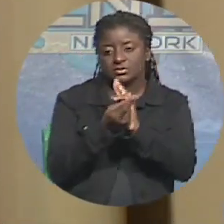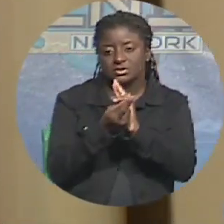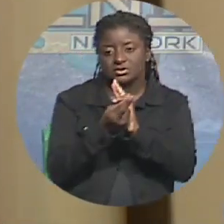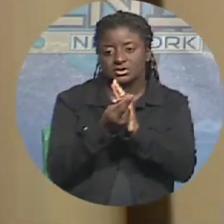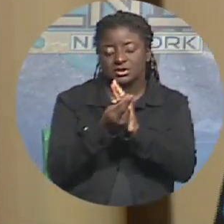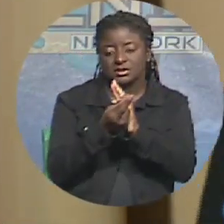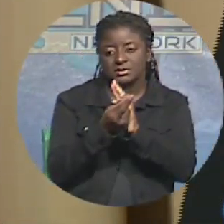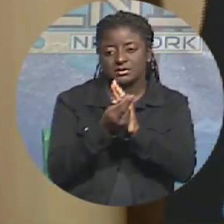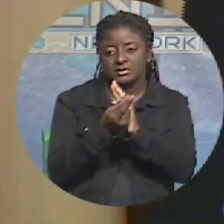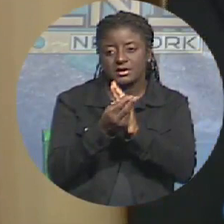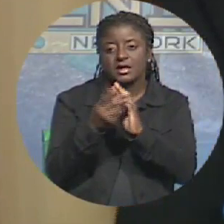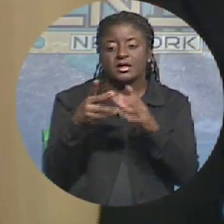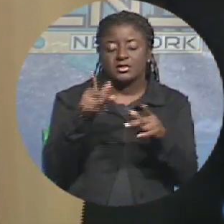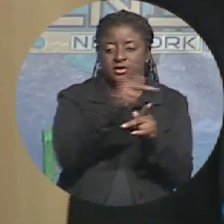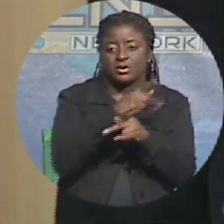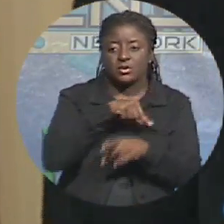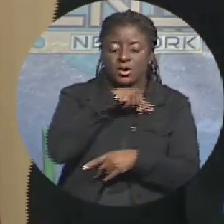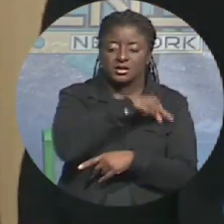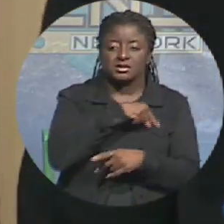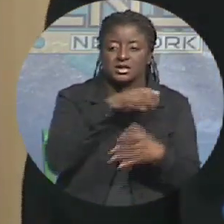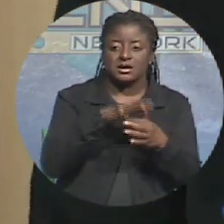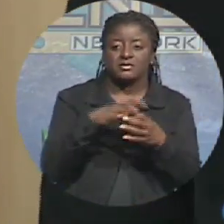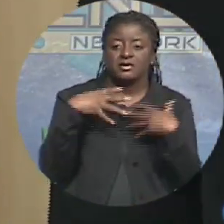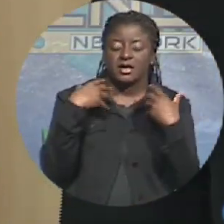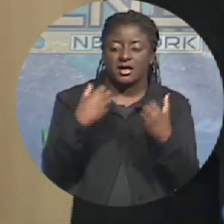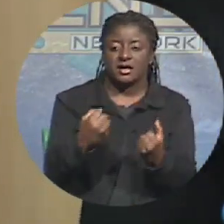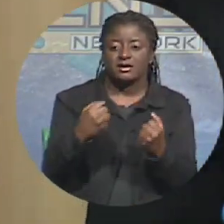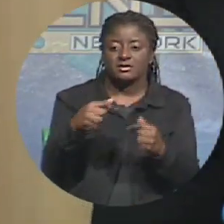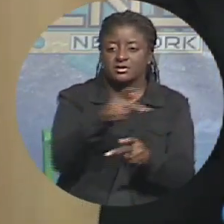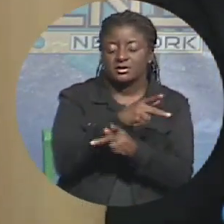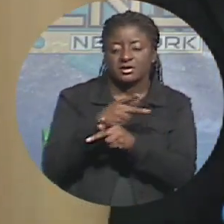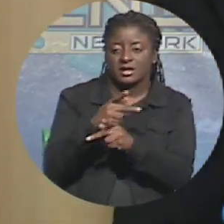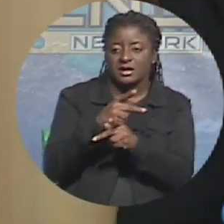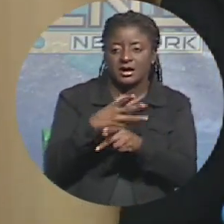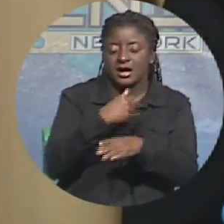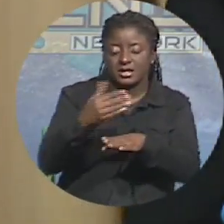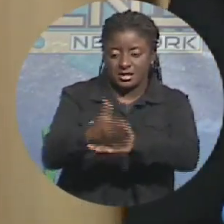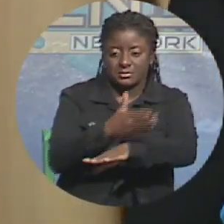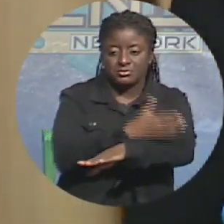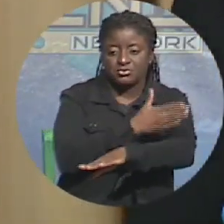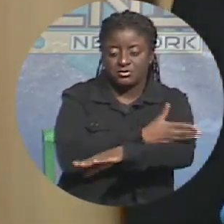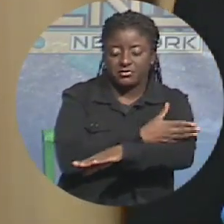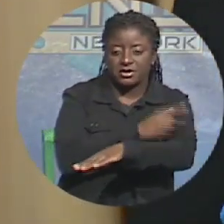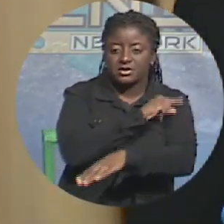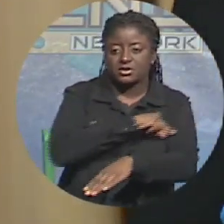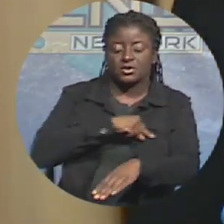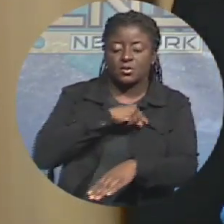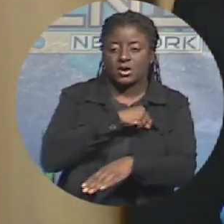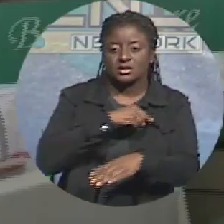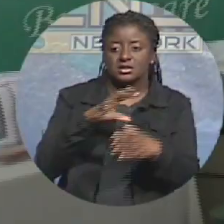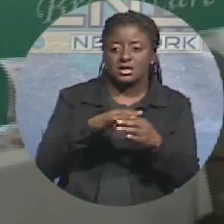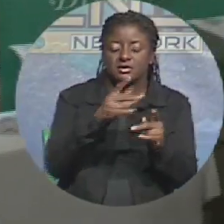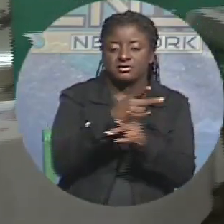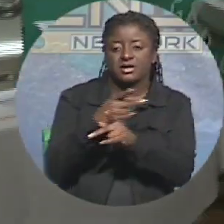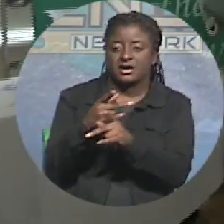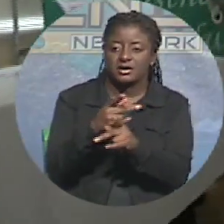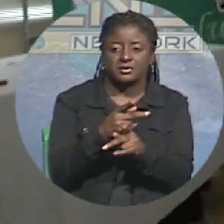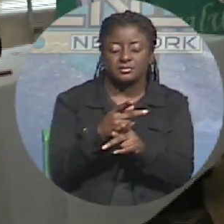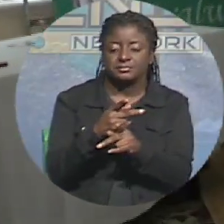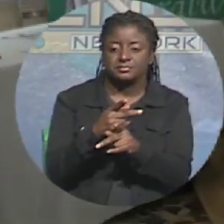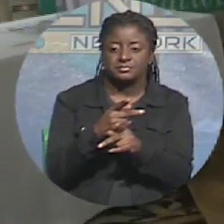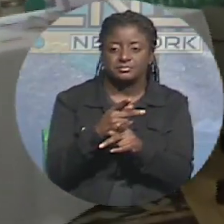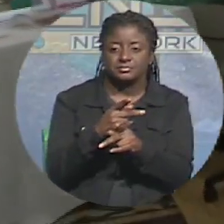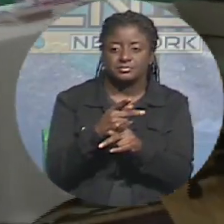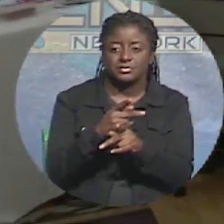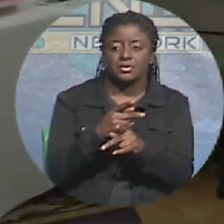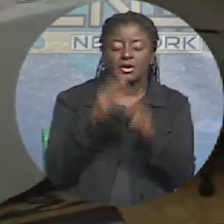to improving the quality and value of care that is so essential to the well-being of our people. In addition to